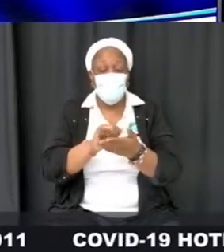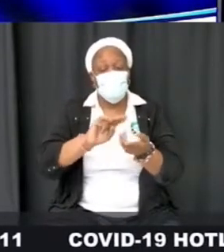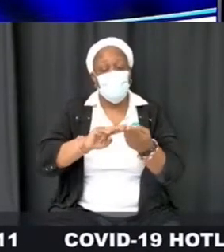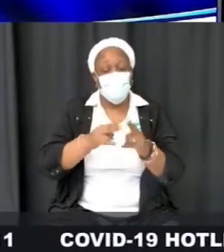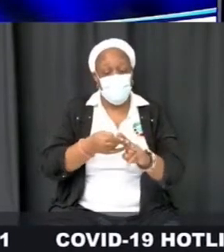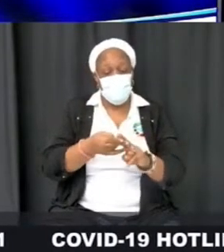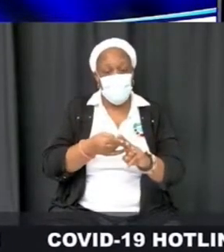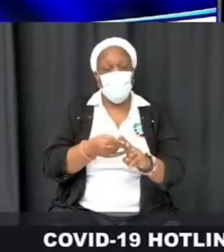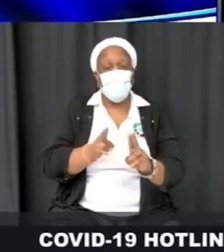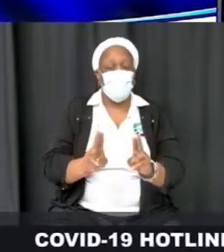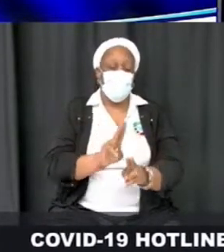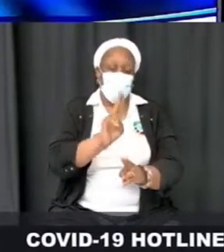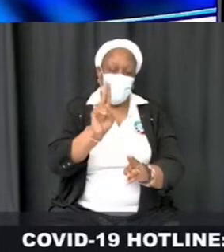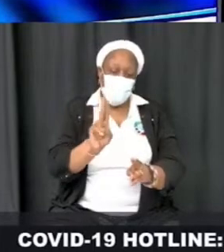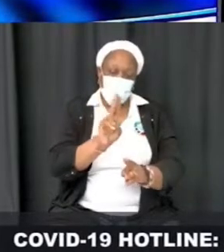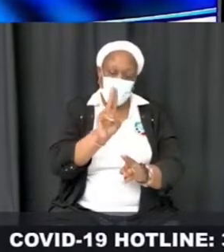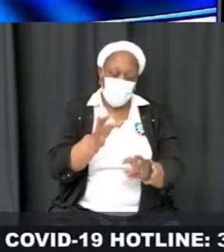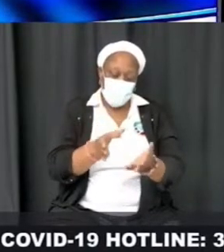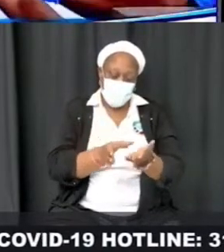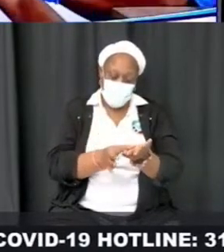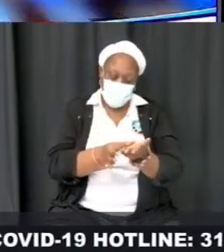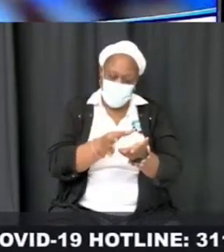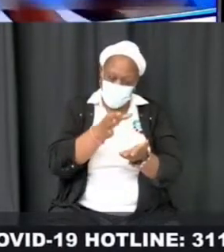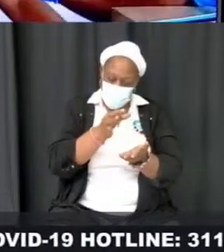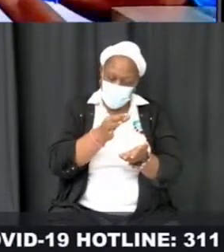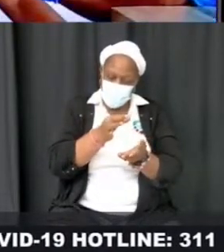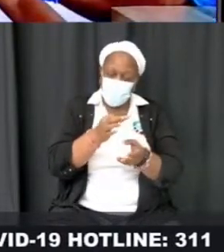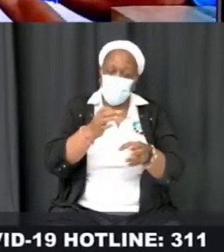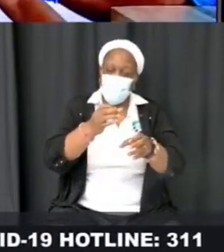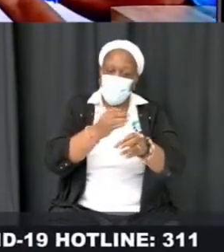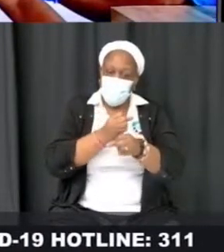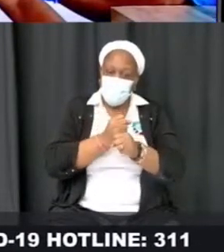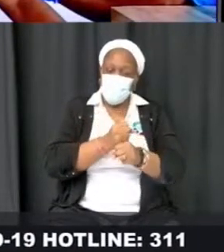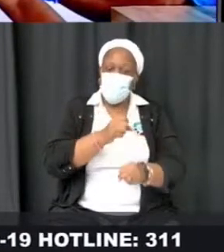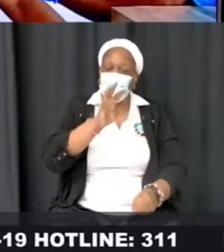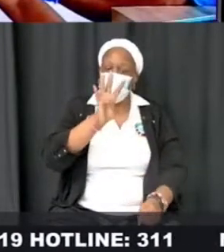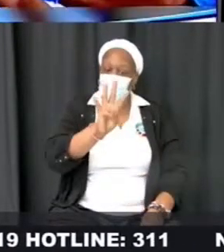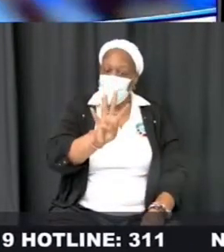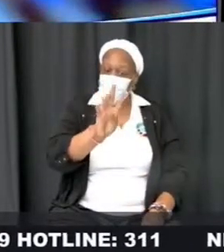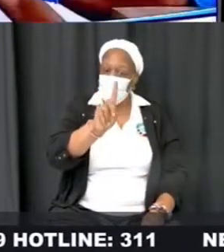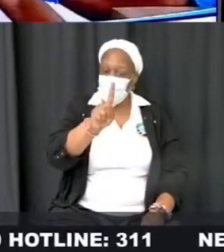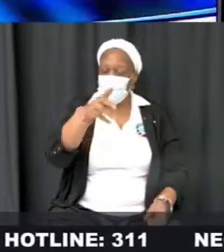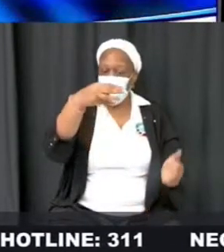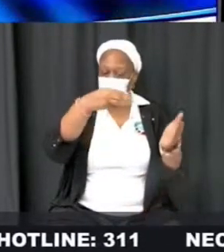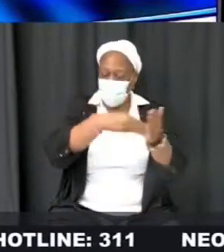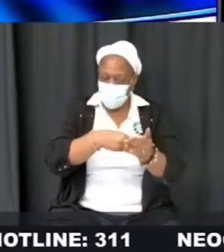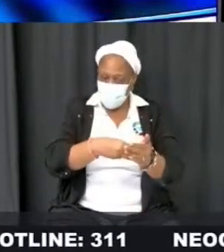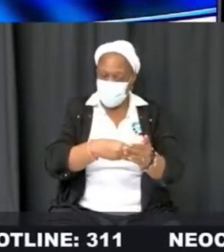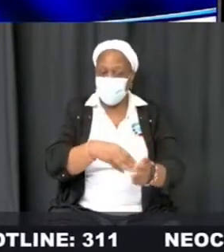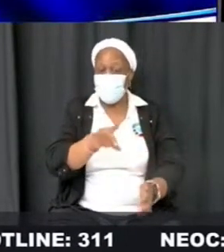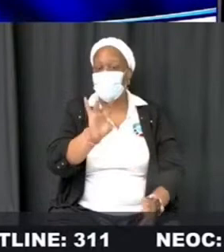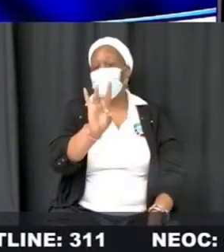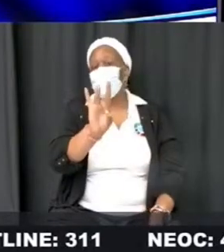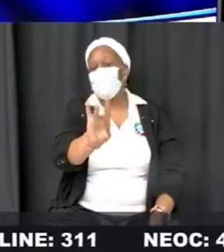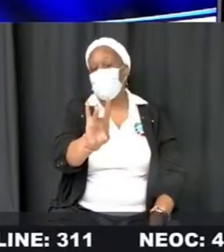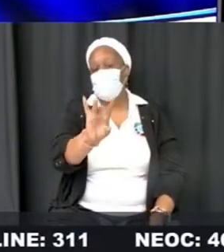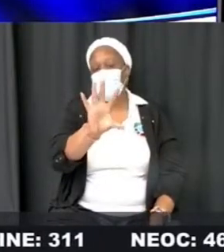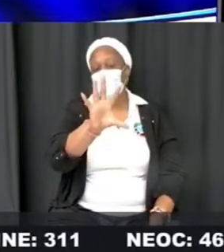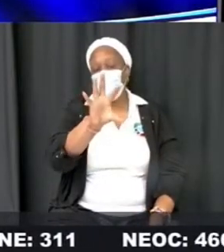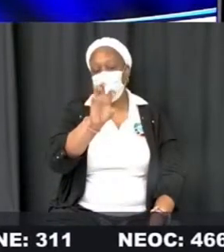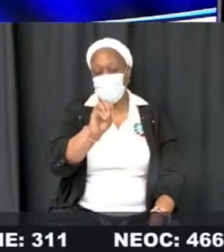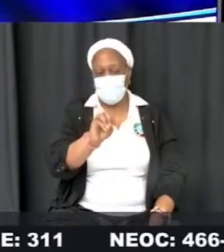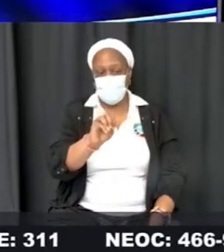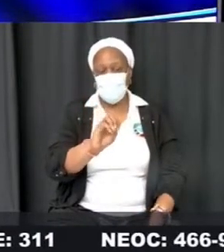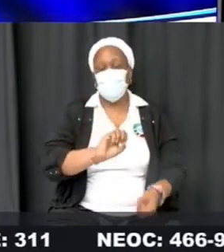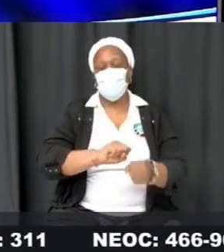that in using the vials that we were provided, we were able to get more than the minimum amount